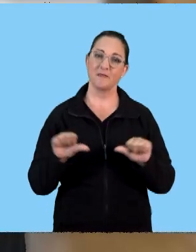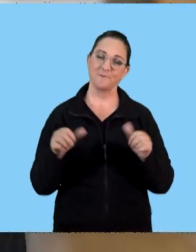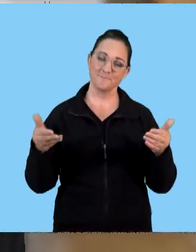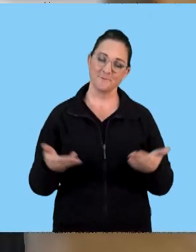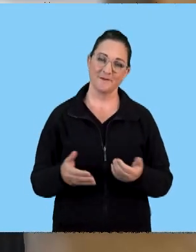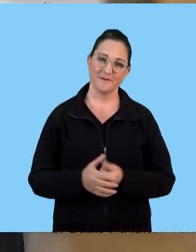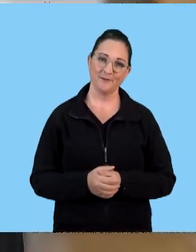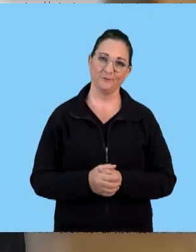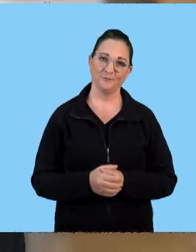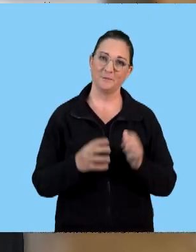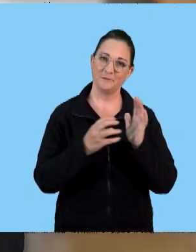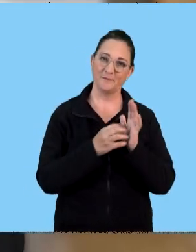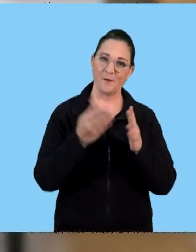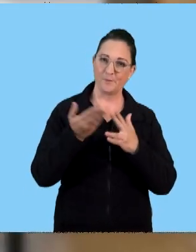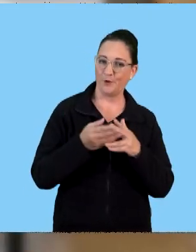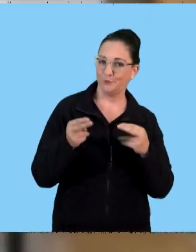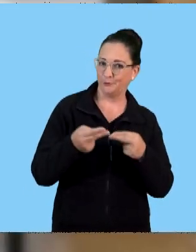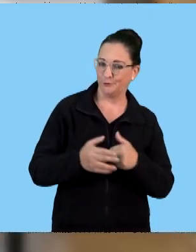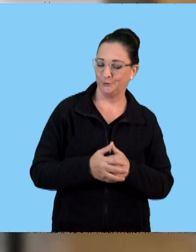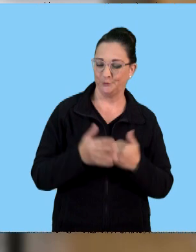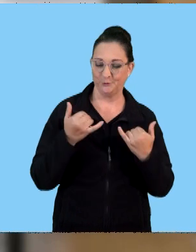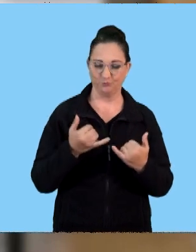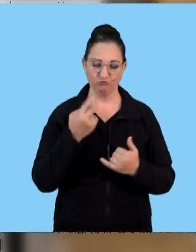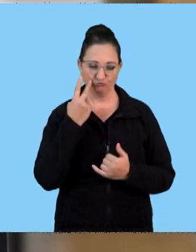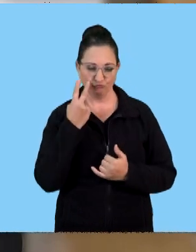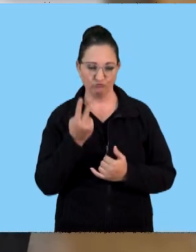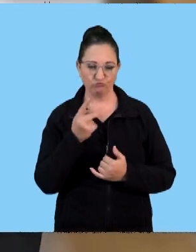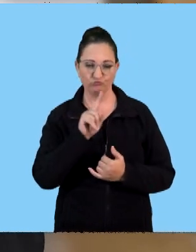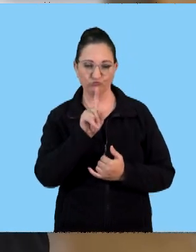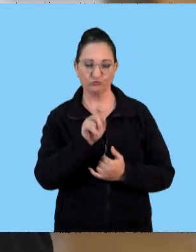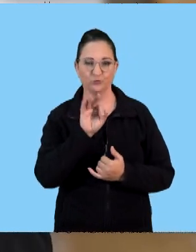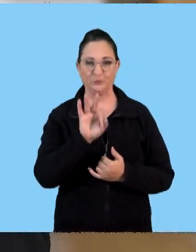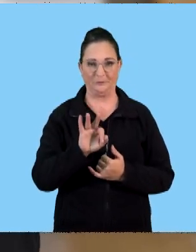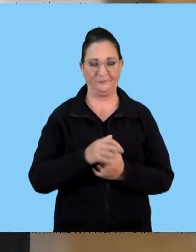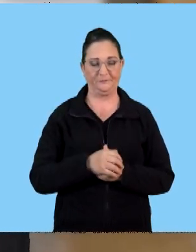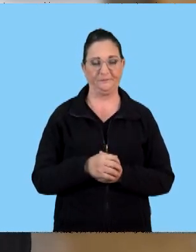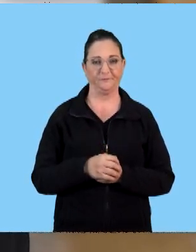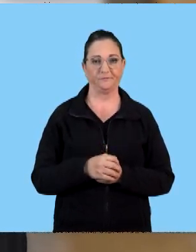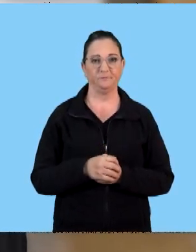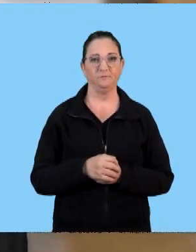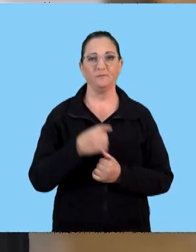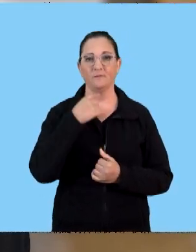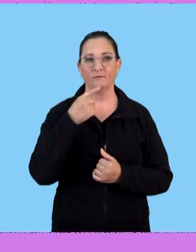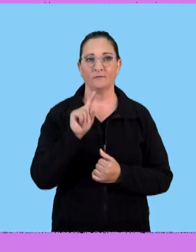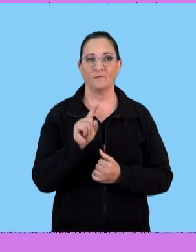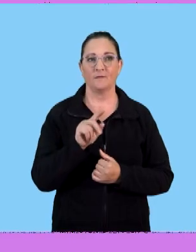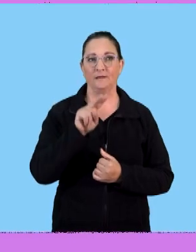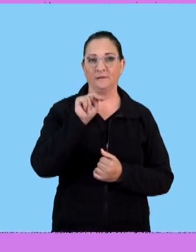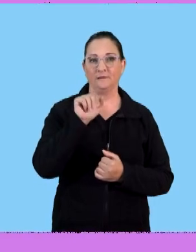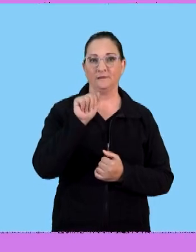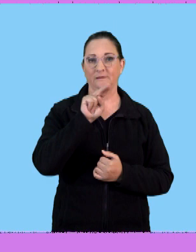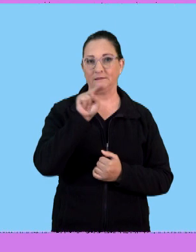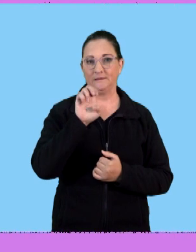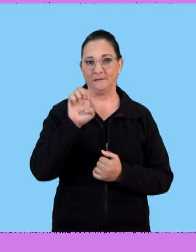Guys, welcome back after that short advert break. Let us now focus on question number 3. So question number 3 is saying that